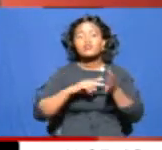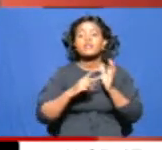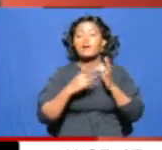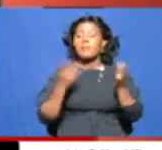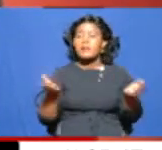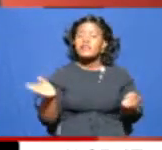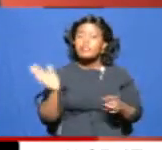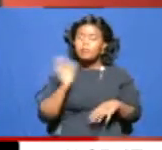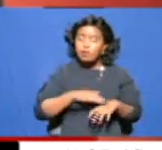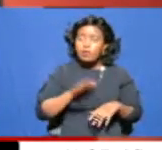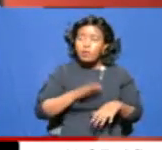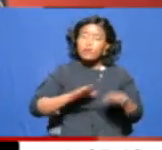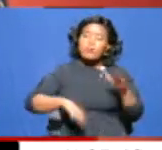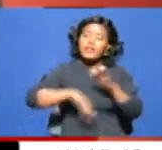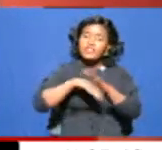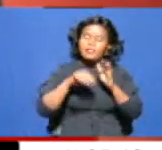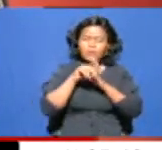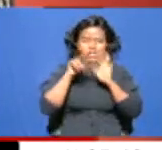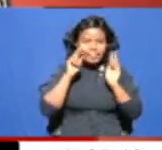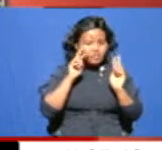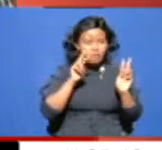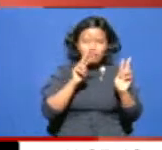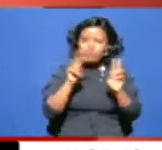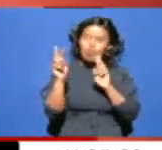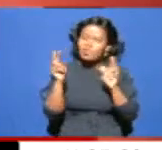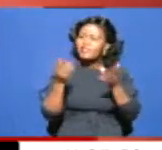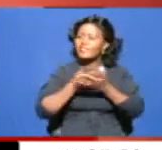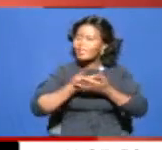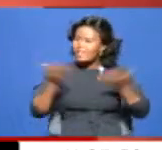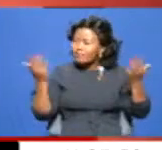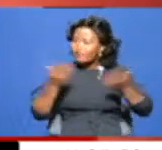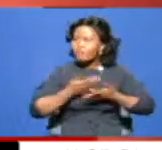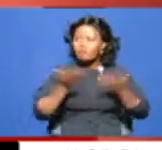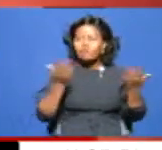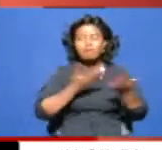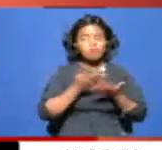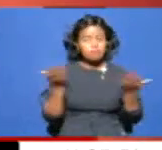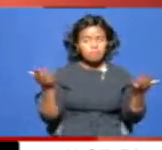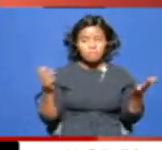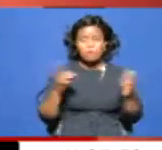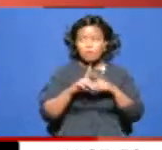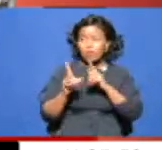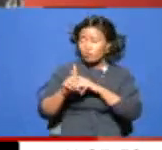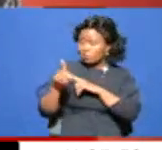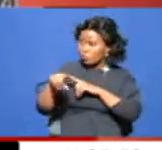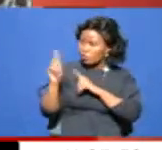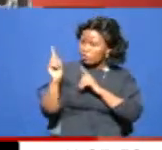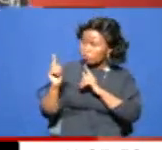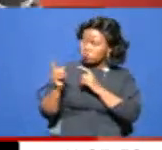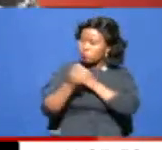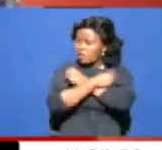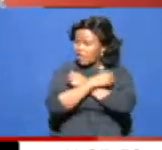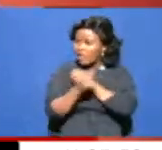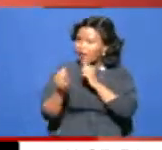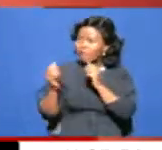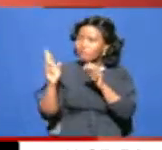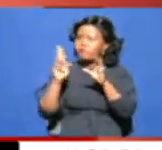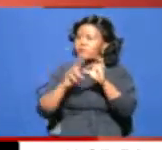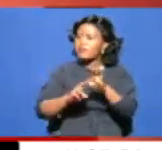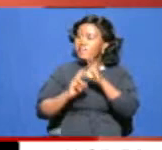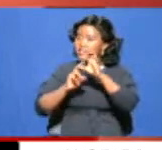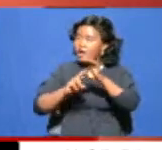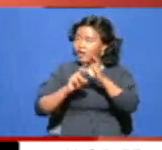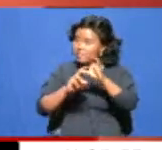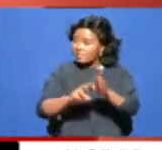watched everywhere. And I know you're an Arsenal fan. When Arsenal is beaten, I know Arsenal ladies will always win, and you'll always